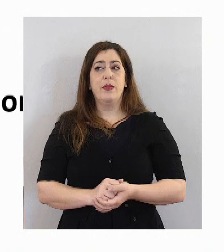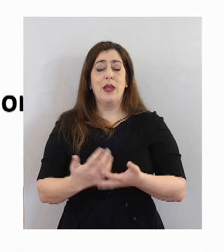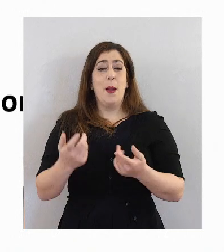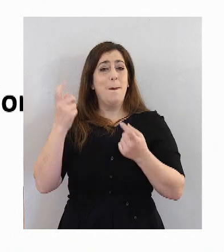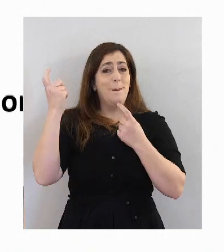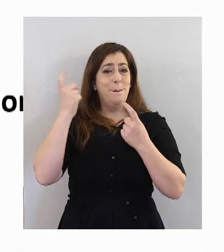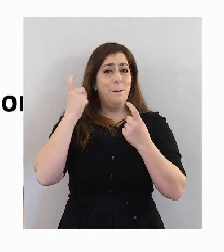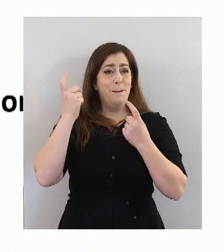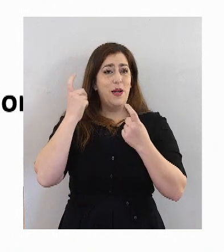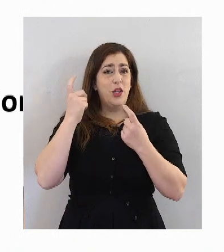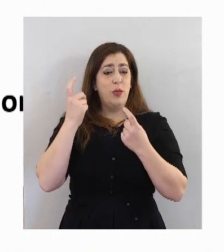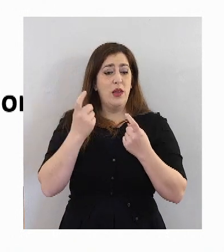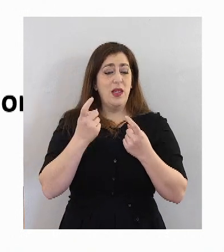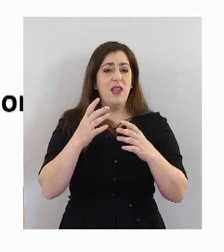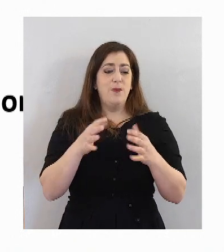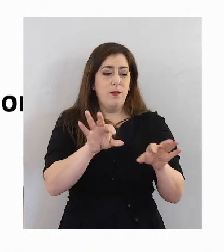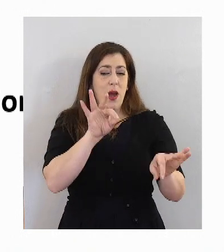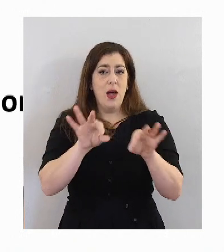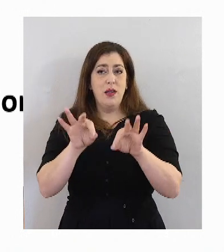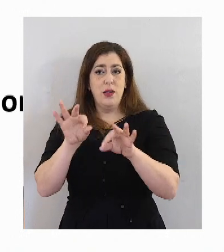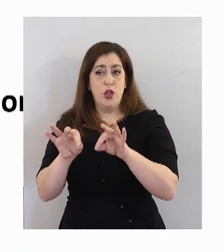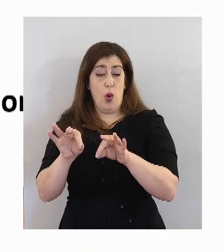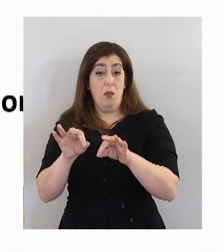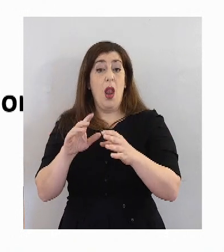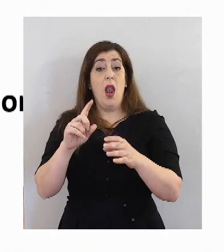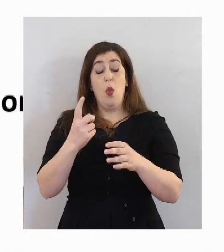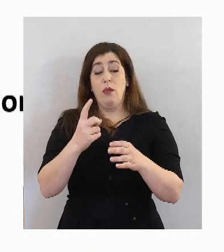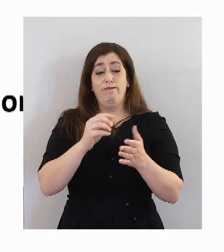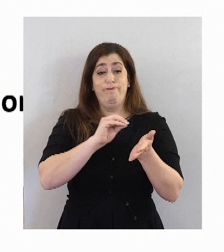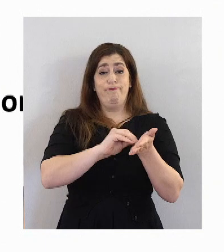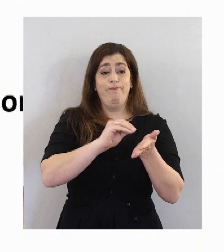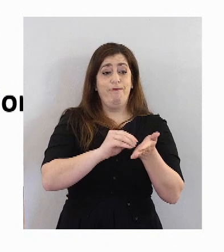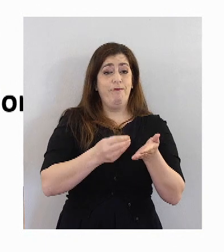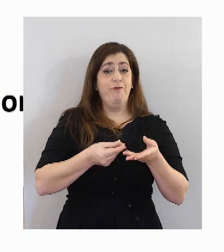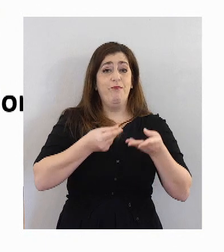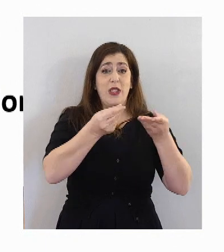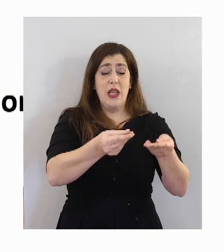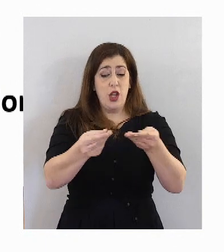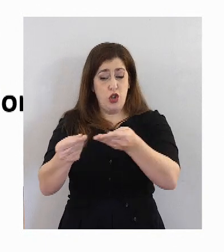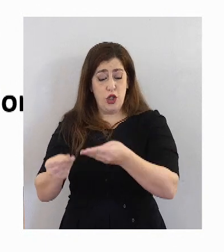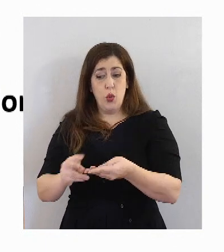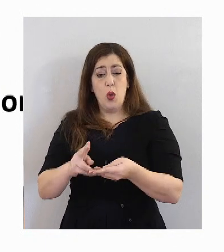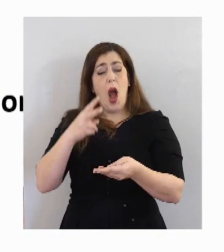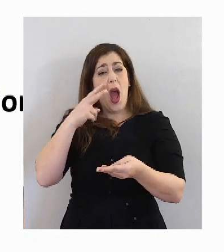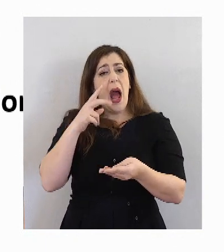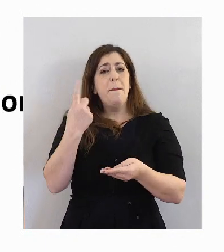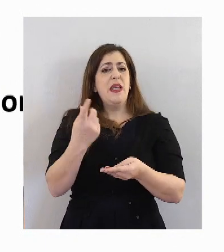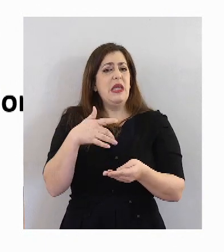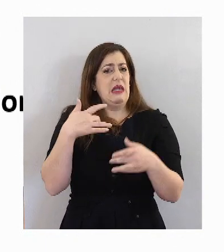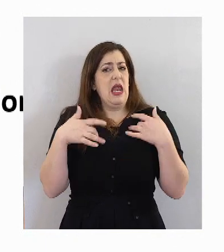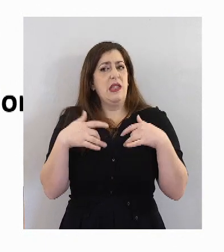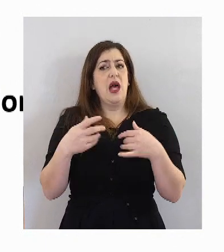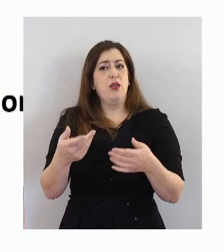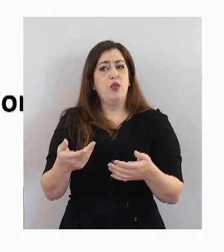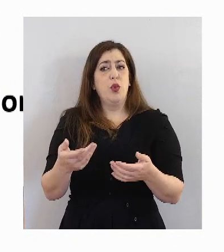Participants were mainly recruited through an invitation sent out to members of our partner organization, MUMN. It proved to be popular and, in